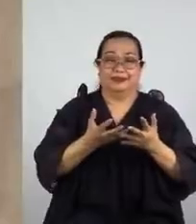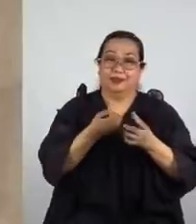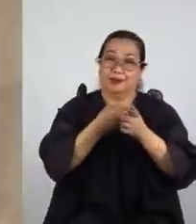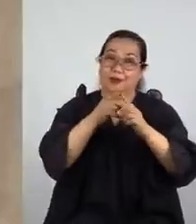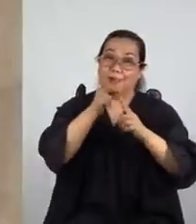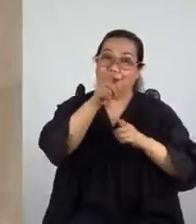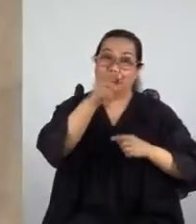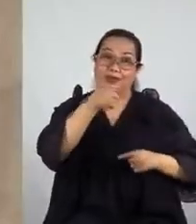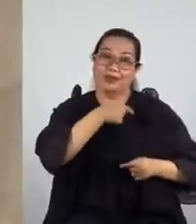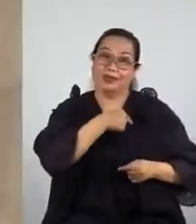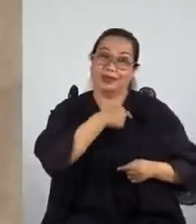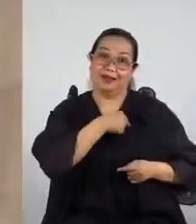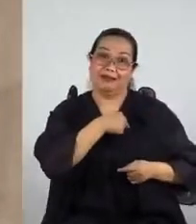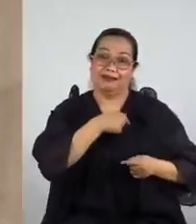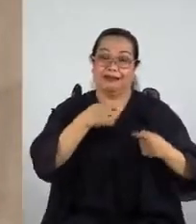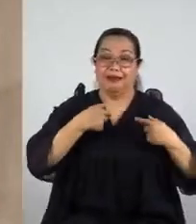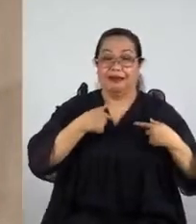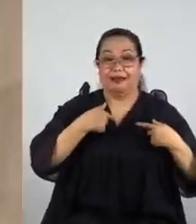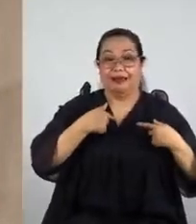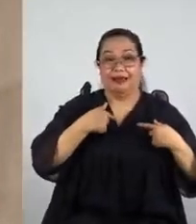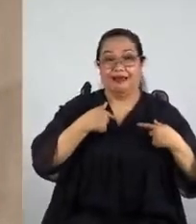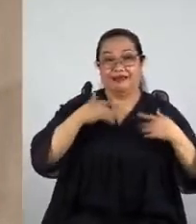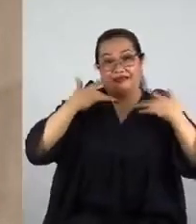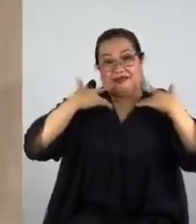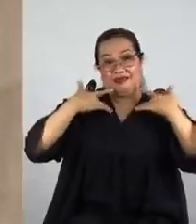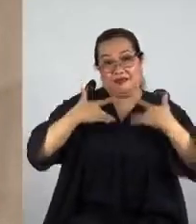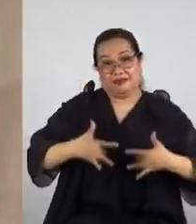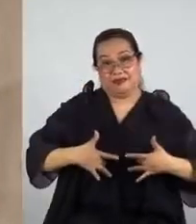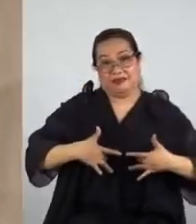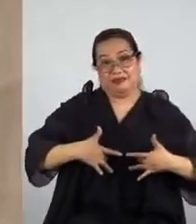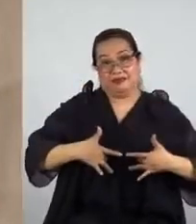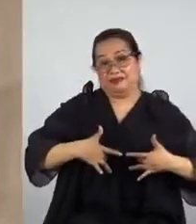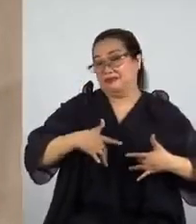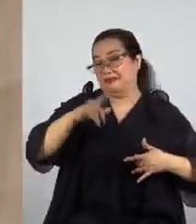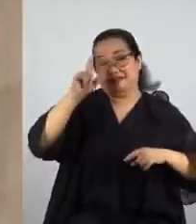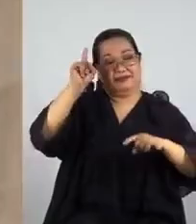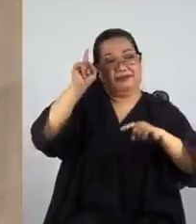guilt, there's loss that cannot